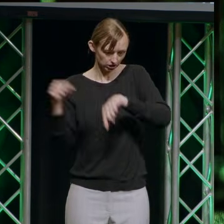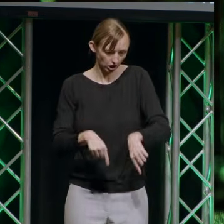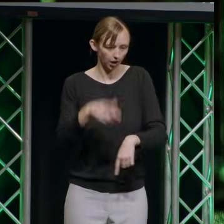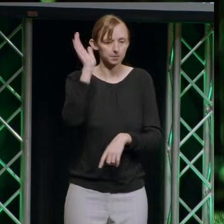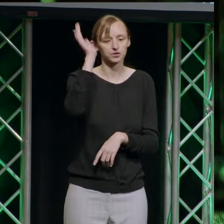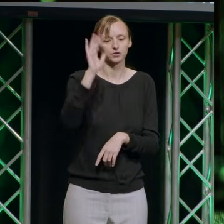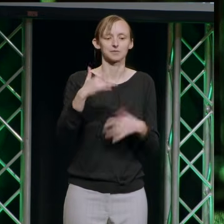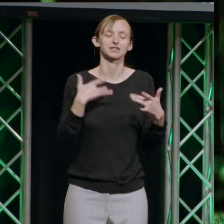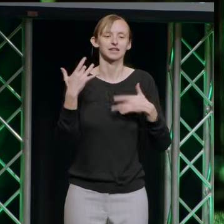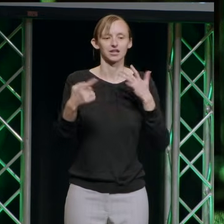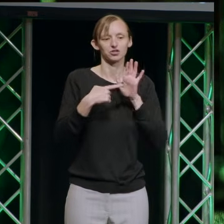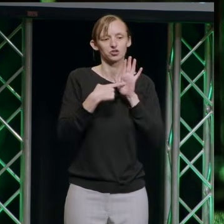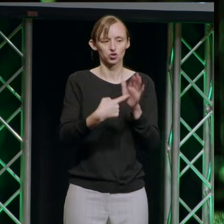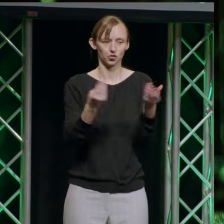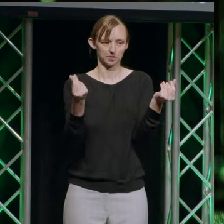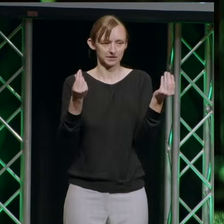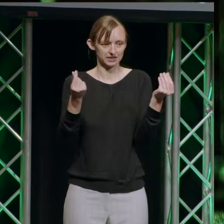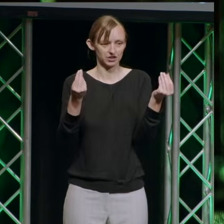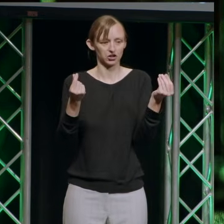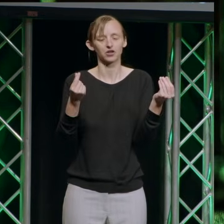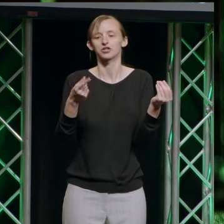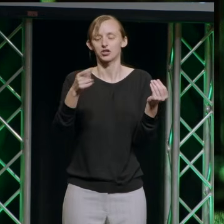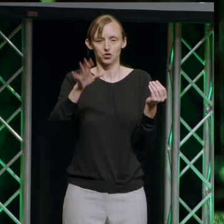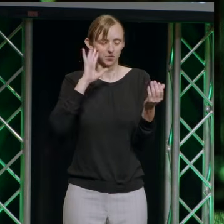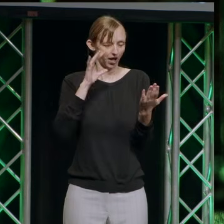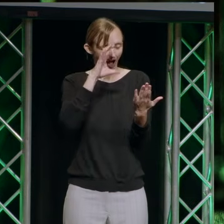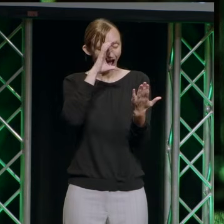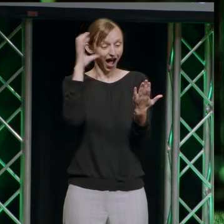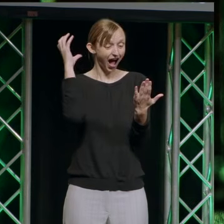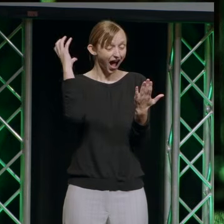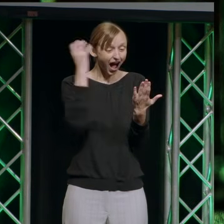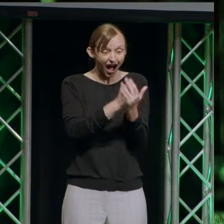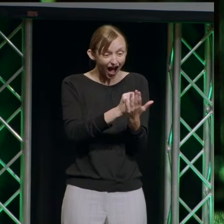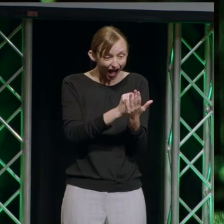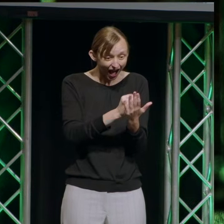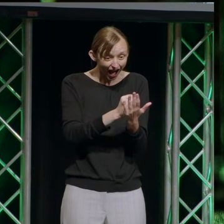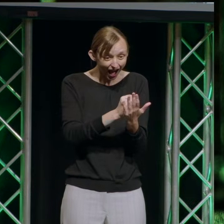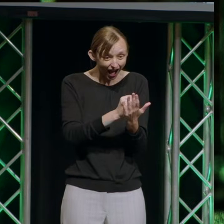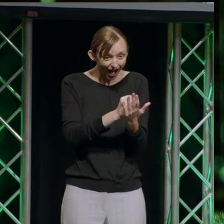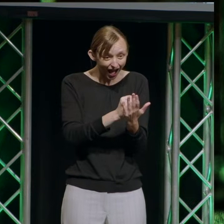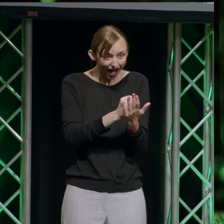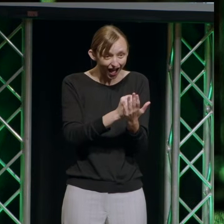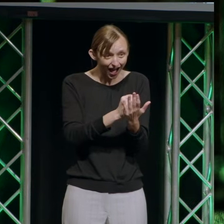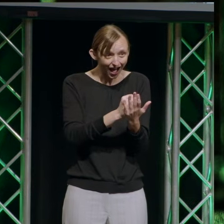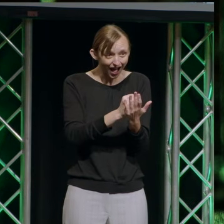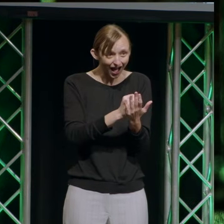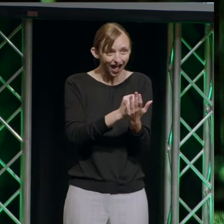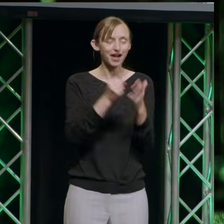excited to show you the materials that would make you go bananas. Yeah.